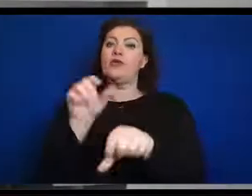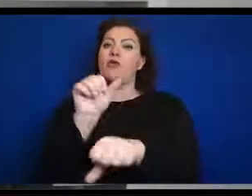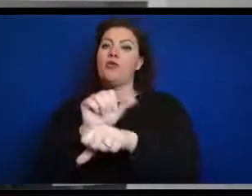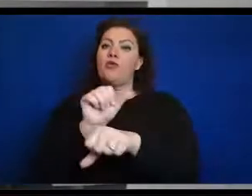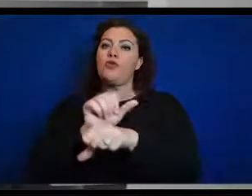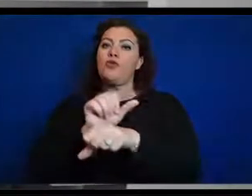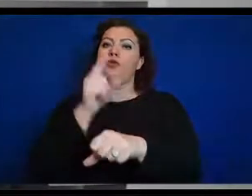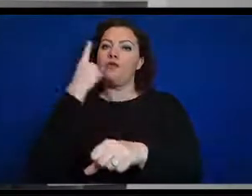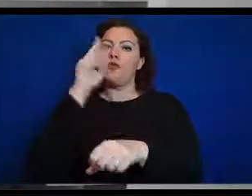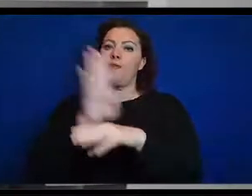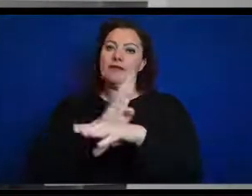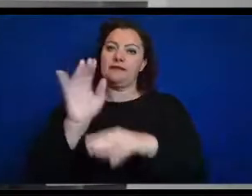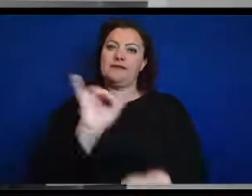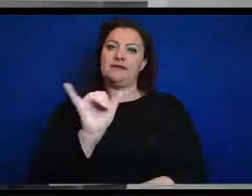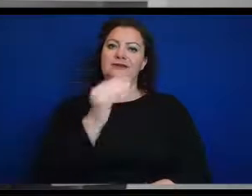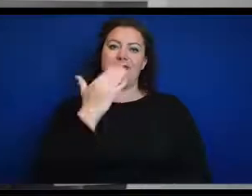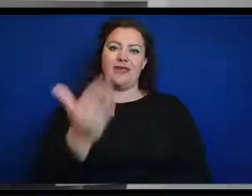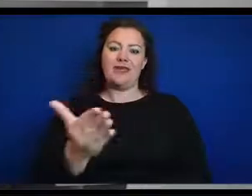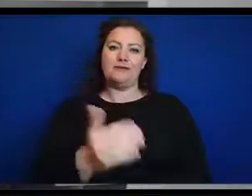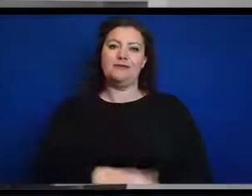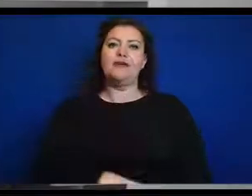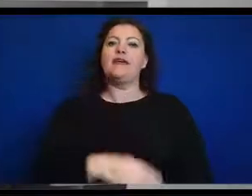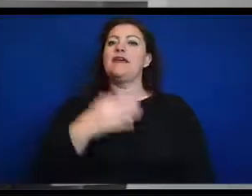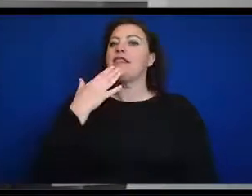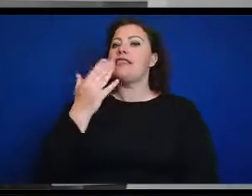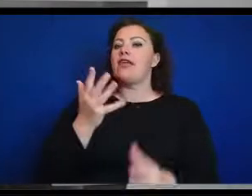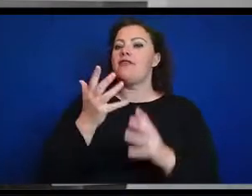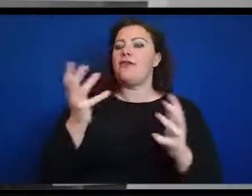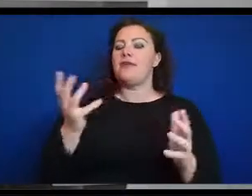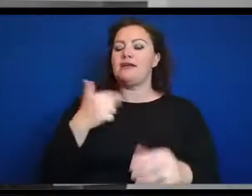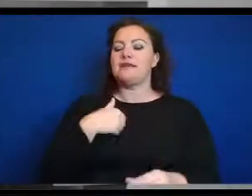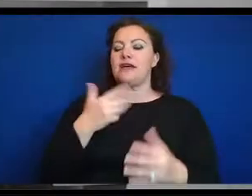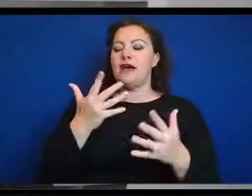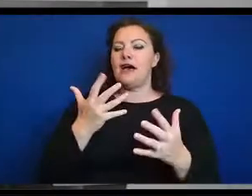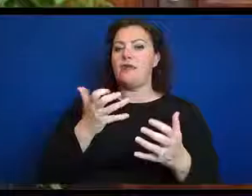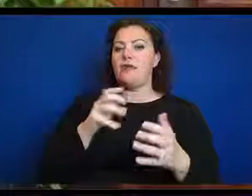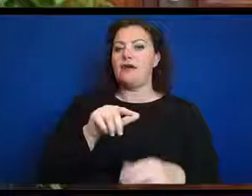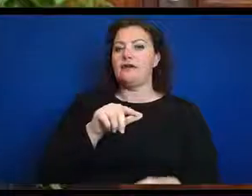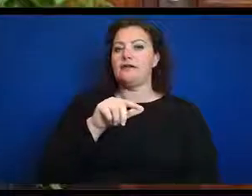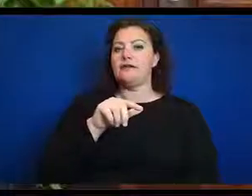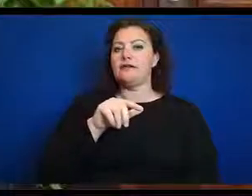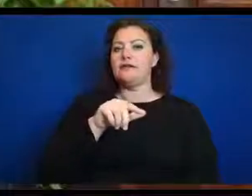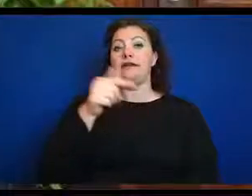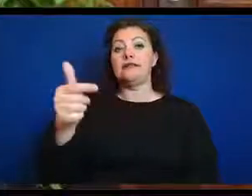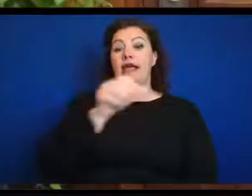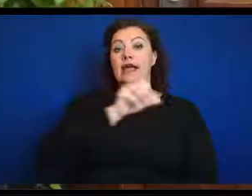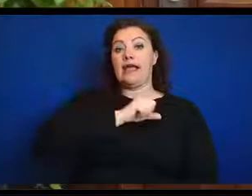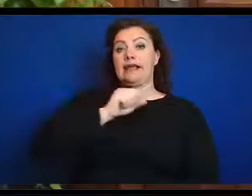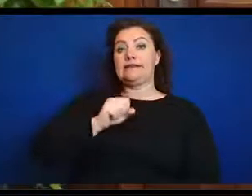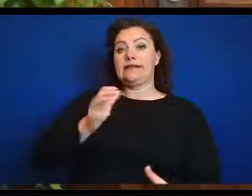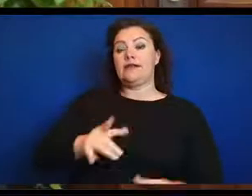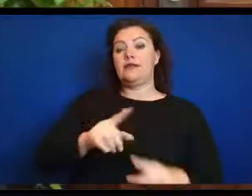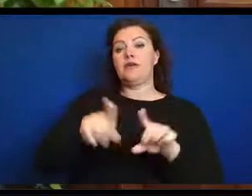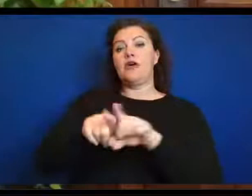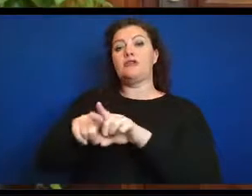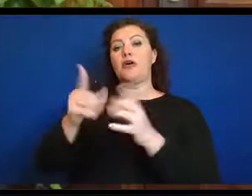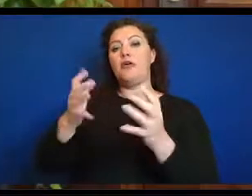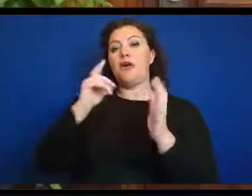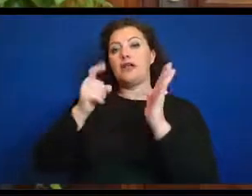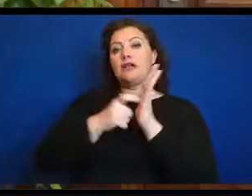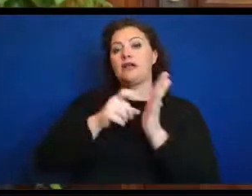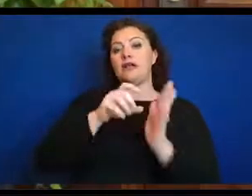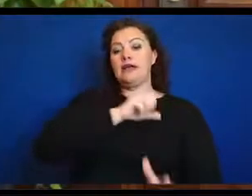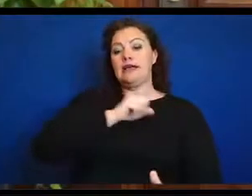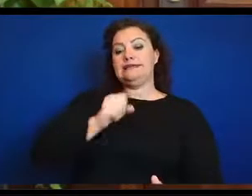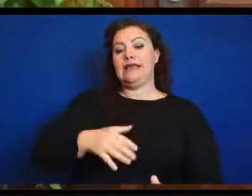business. Thank you. Ms. Kelly, thanks very much. Wanted to turn to our next senator, but I also want to acknowledge that Senator Warnock